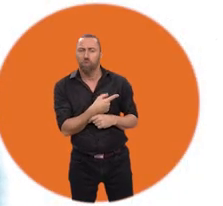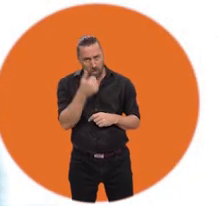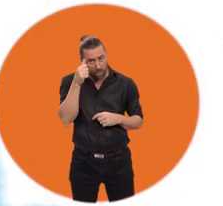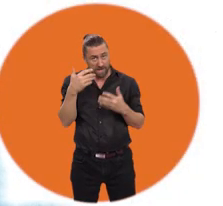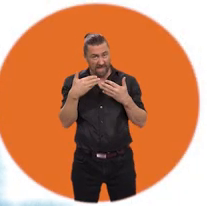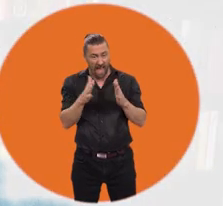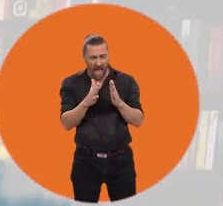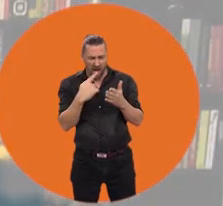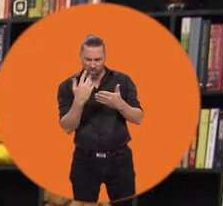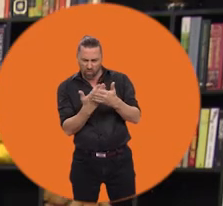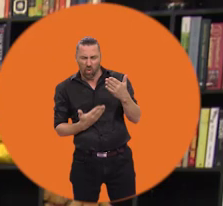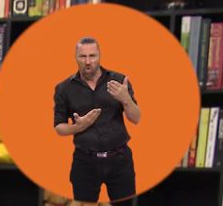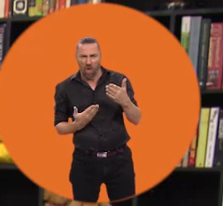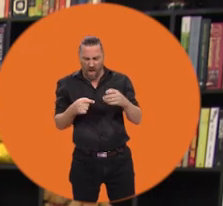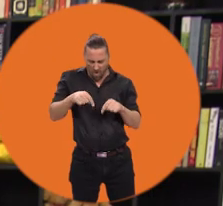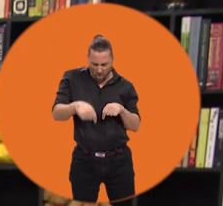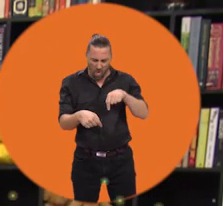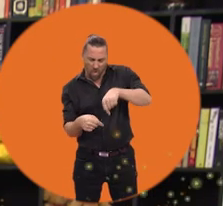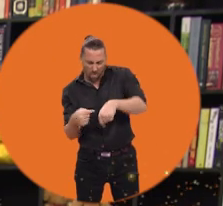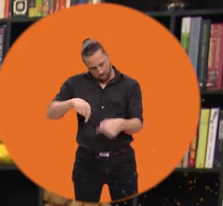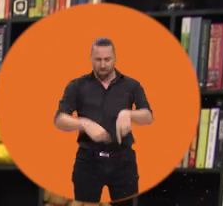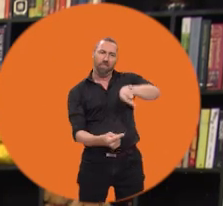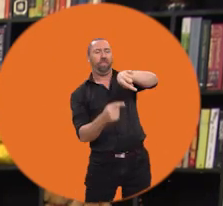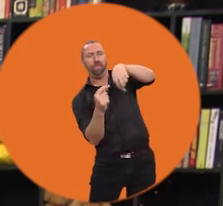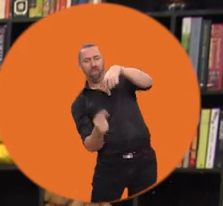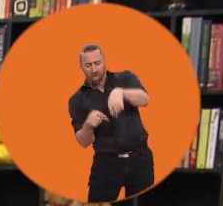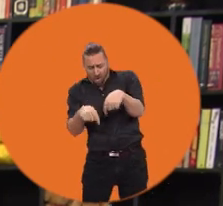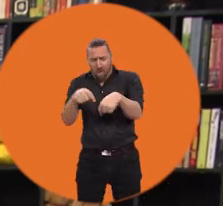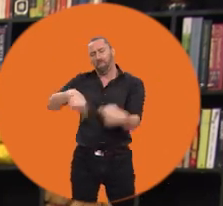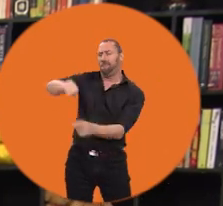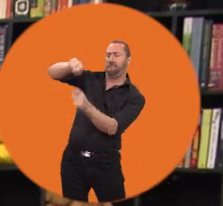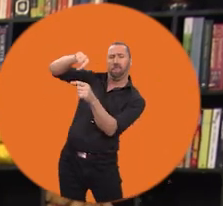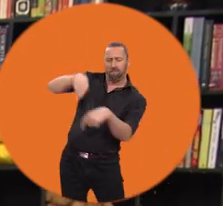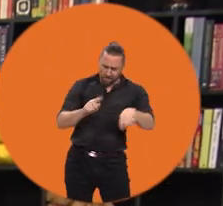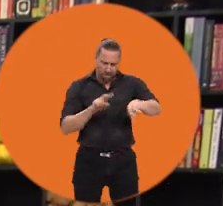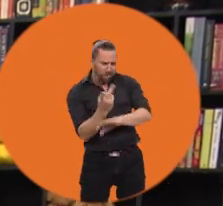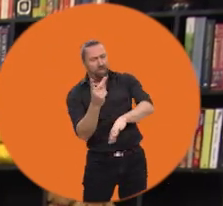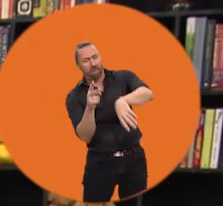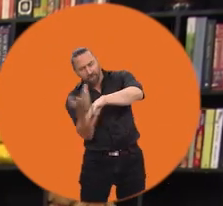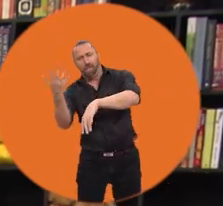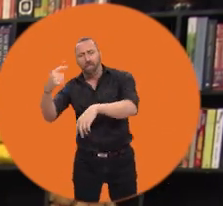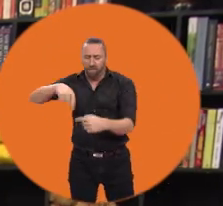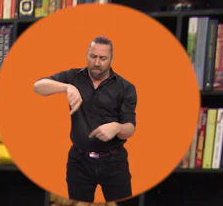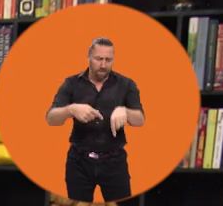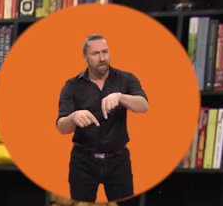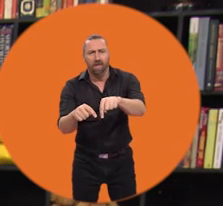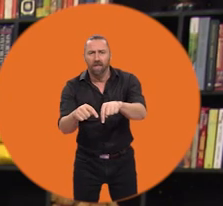beginning, walking was a chore, and so she was slipping and sliding all over the kitchen floor.